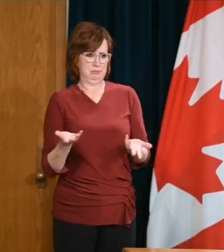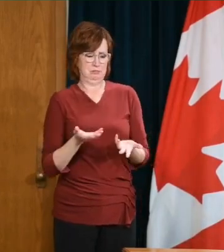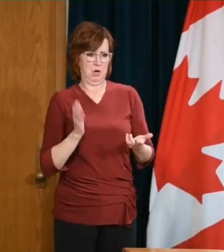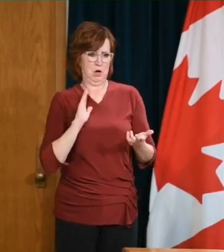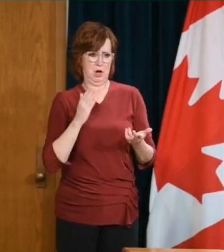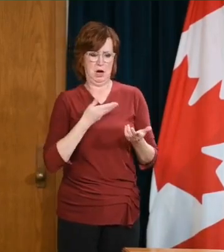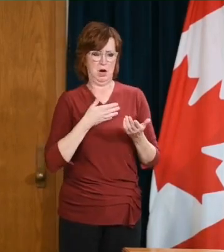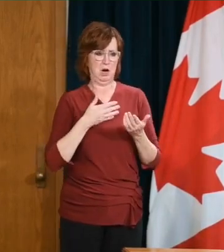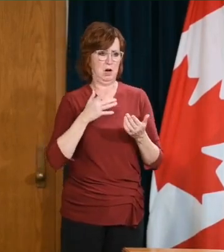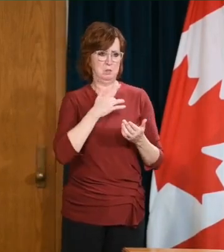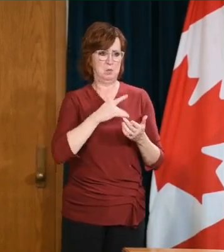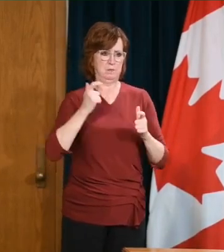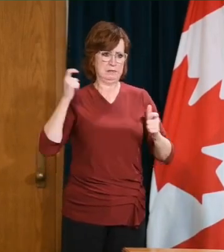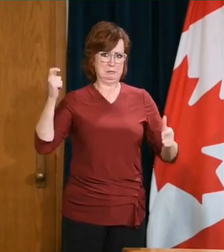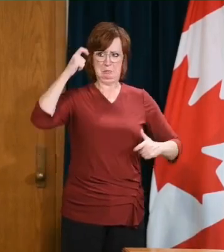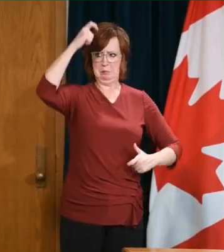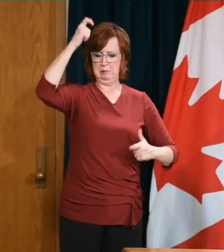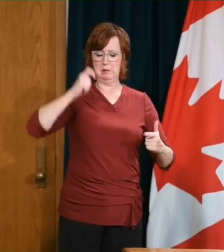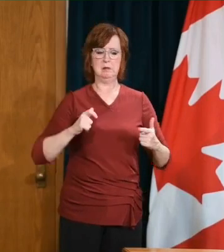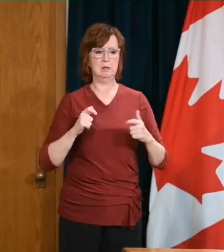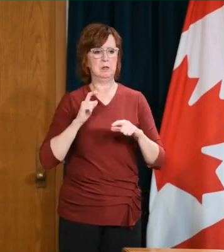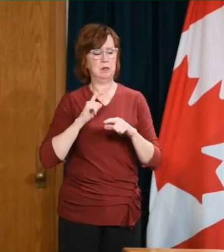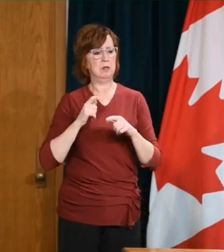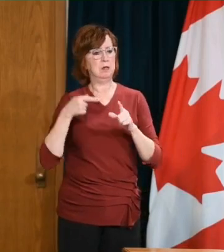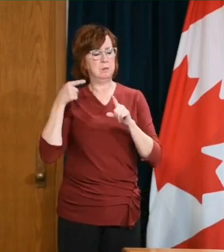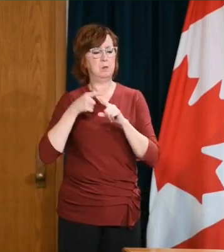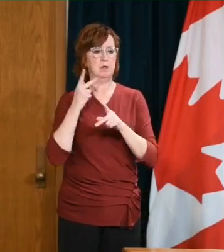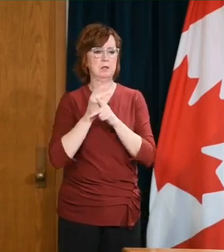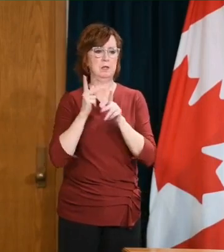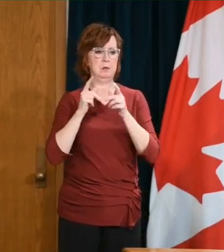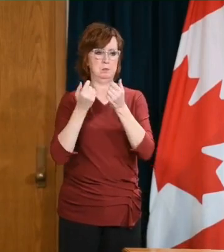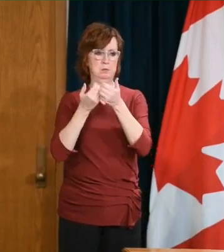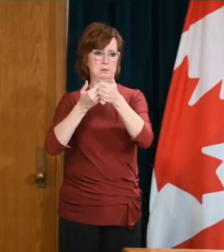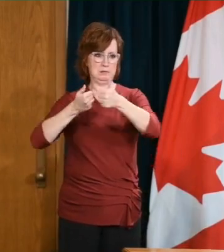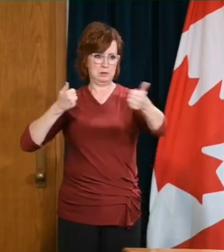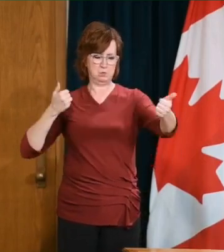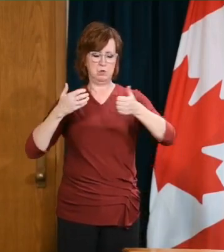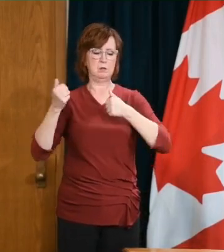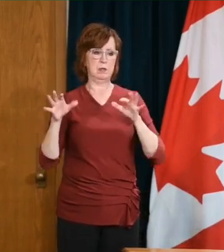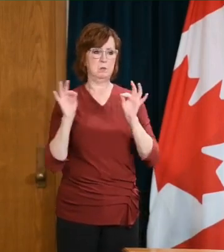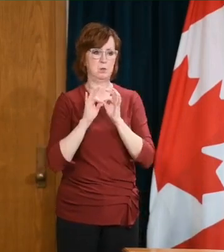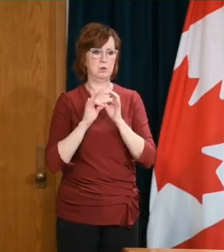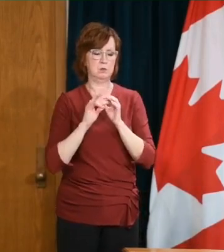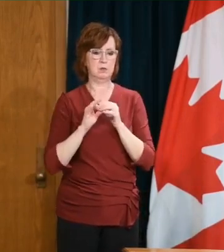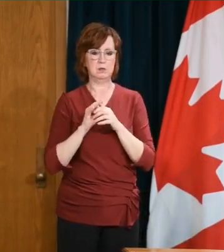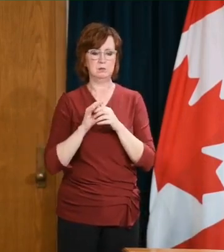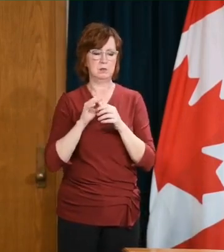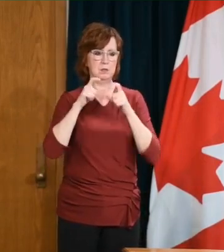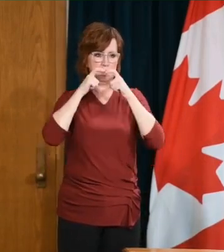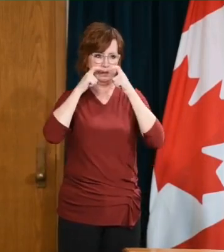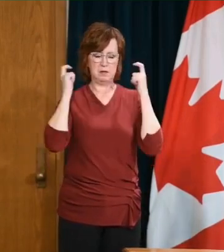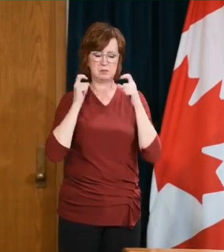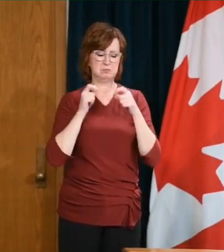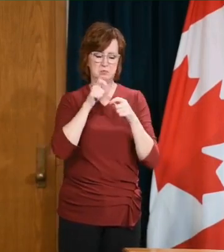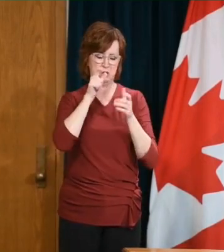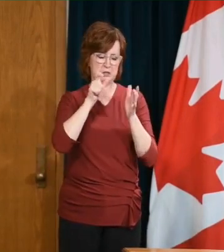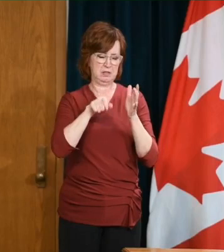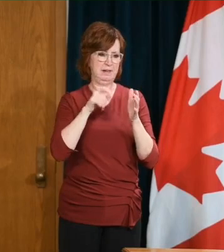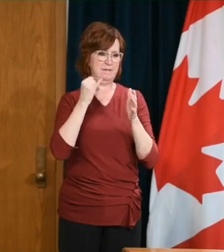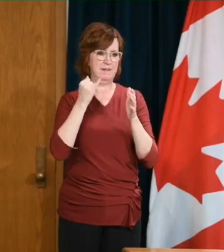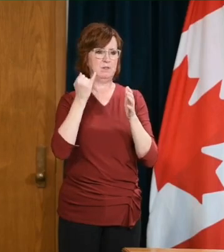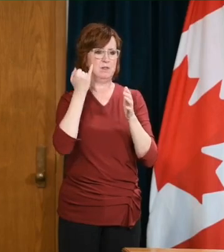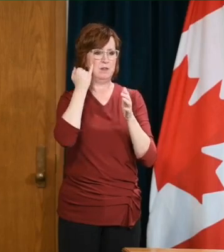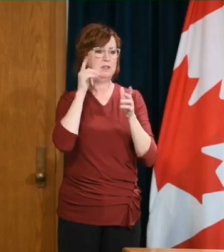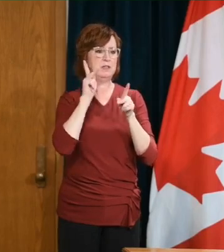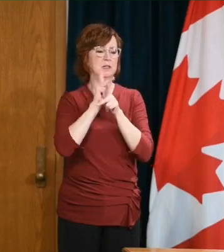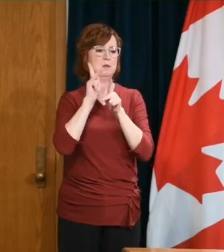doesn't make the difference. It's maintaining that physical distance. Follow up? I'm wondering, we've seen sort of consistent